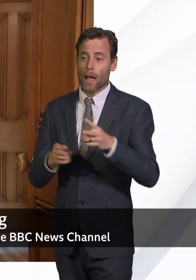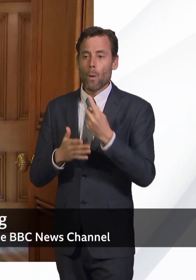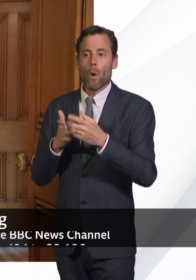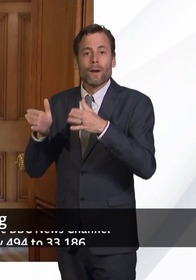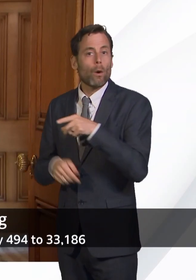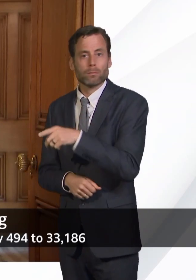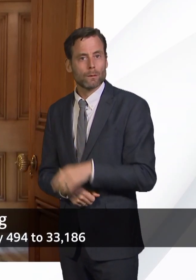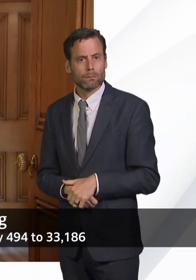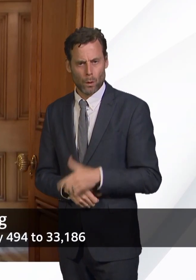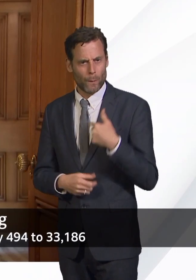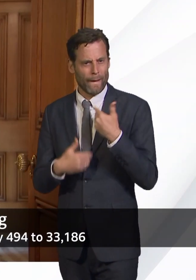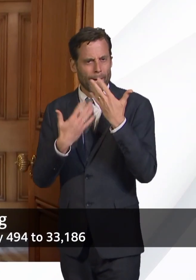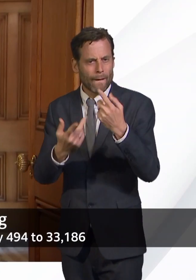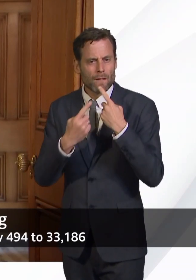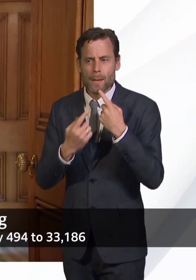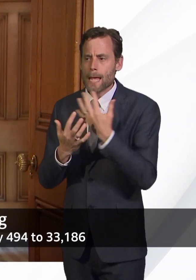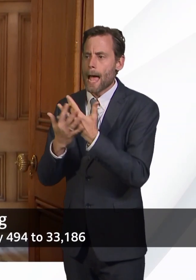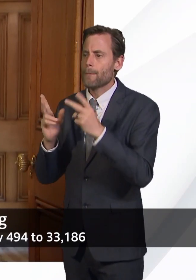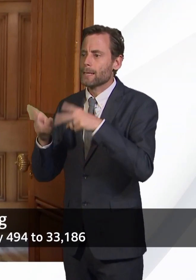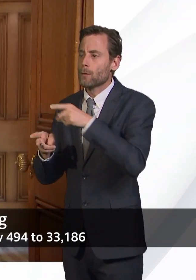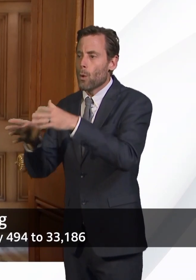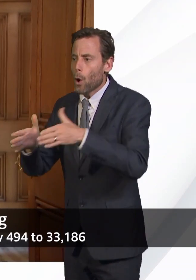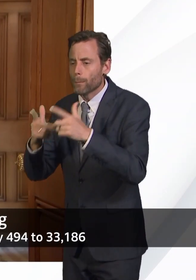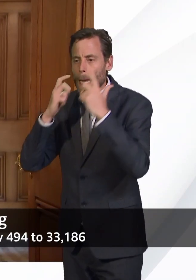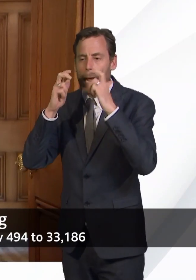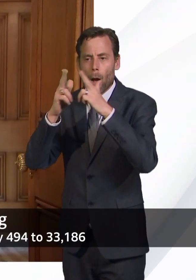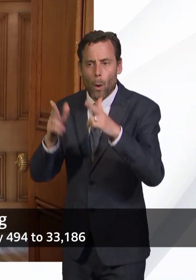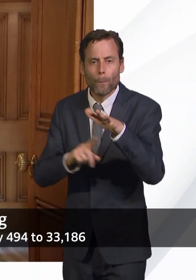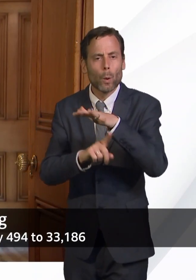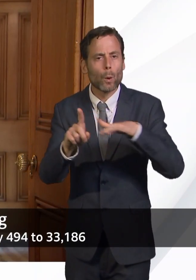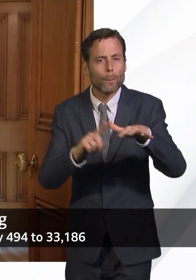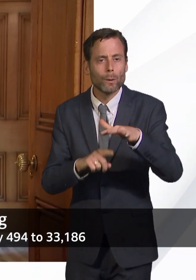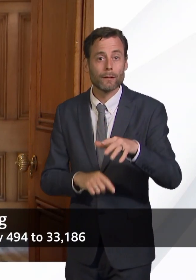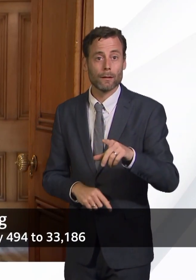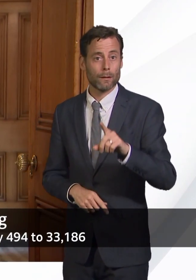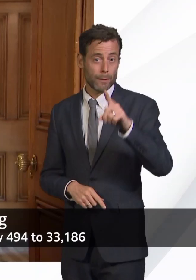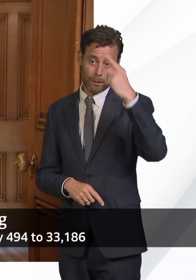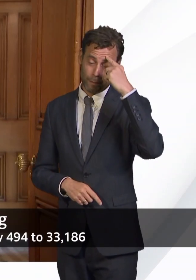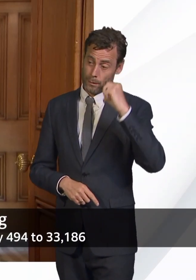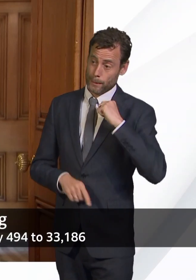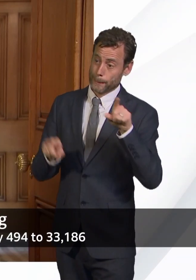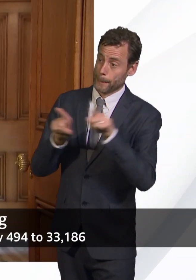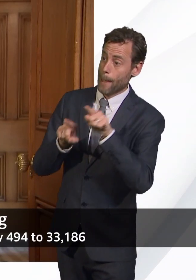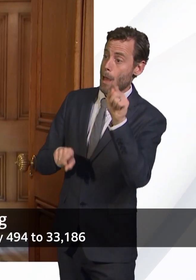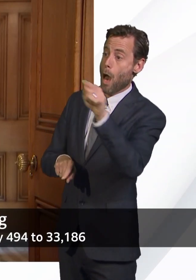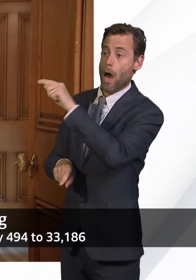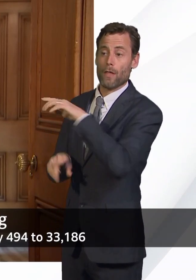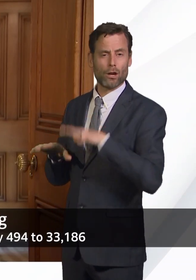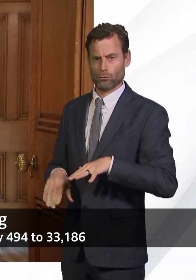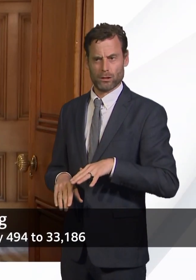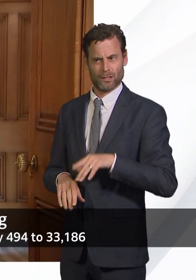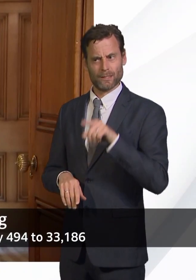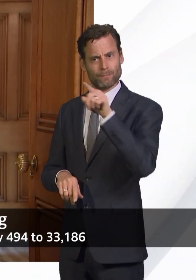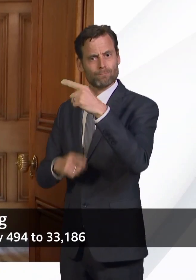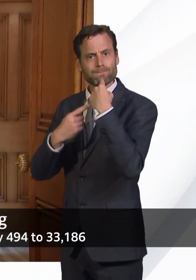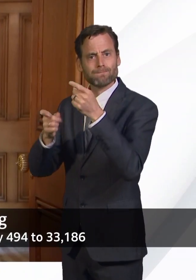said, making international comparisons is very difficult to do with accuracy at this moment in time. That